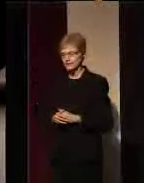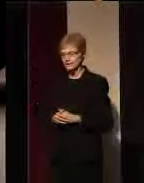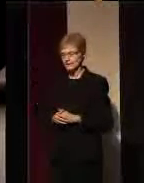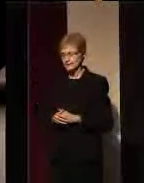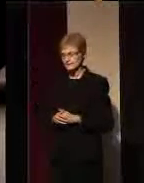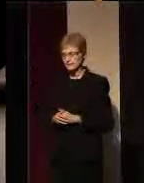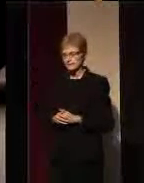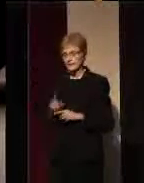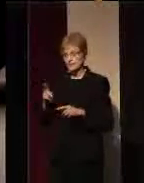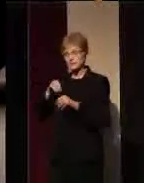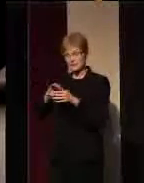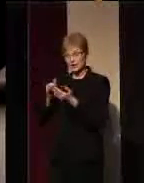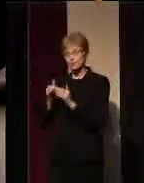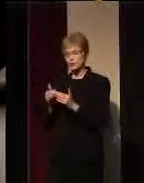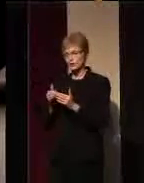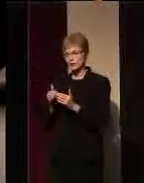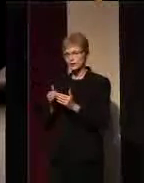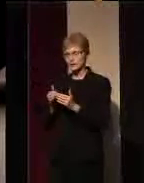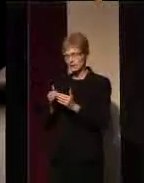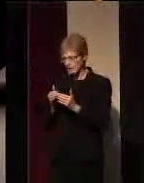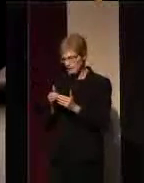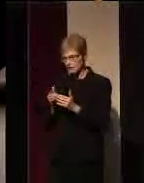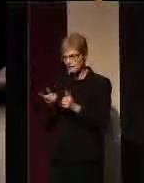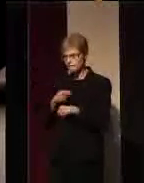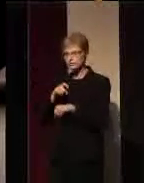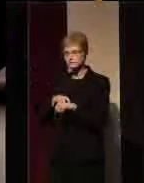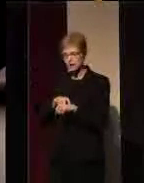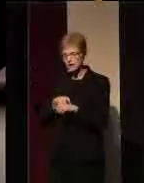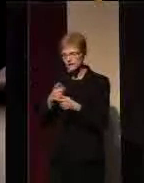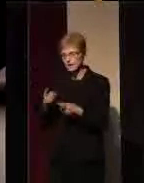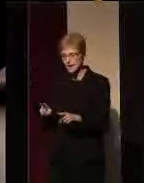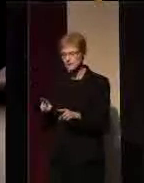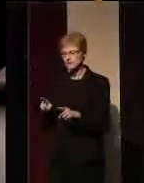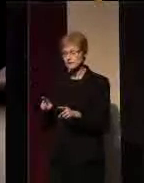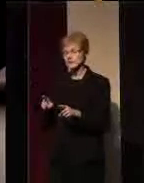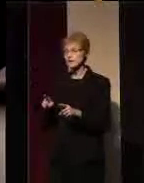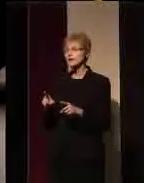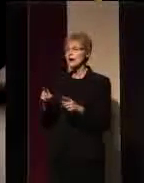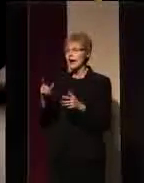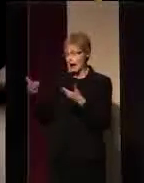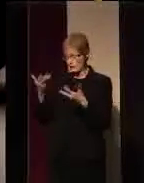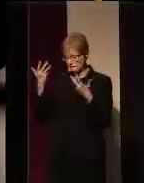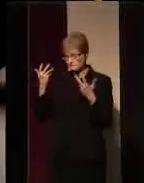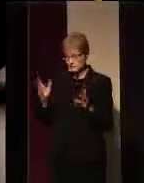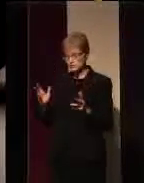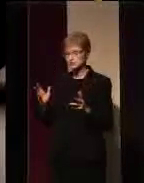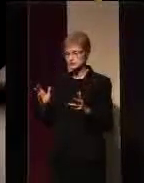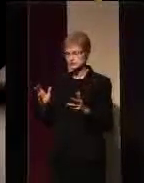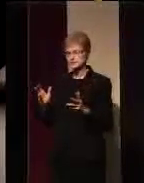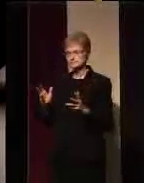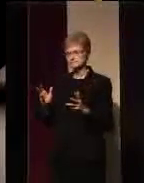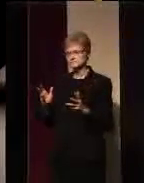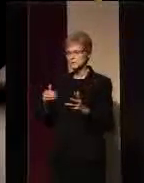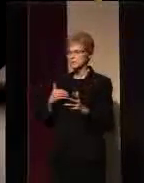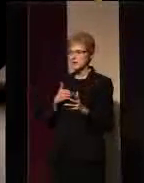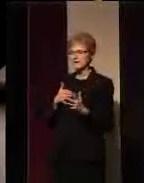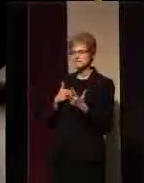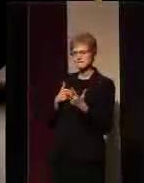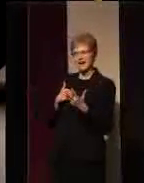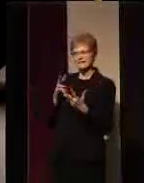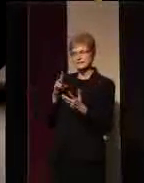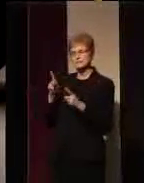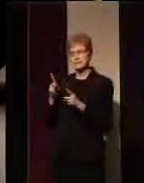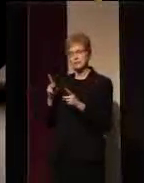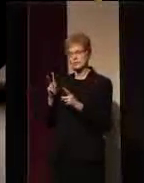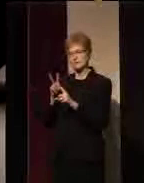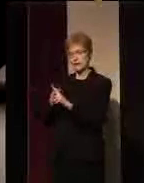and the people in the community had never been a part of that. And I asked them after the process, because we had probably 5 or 6 applicants that made it